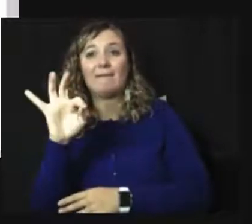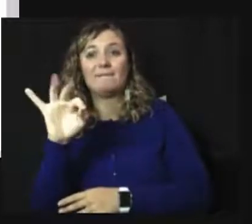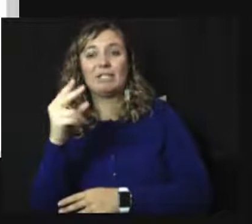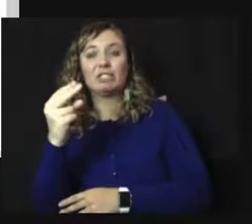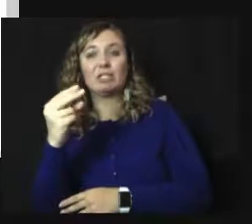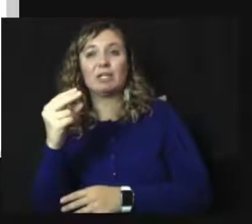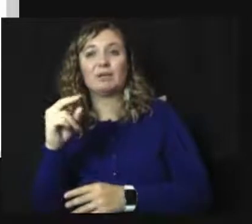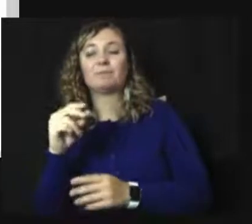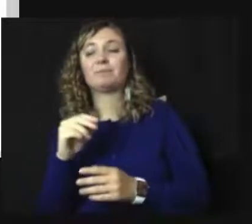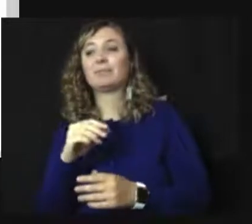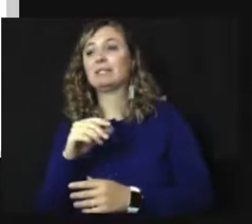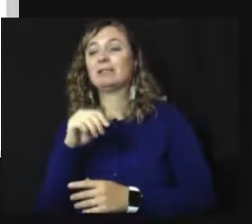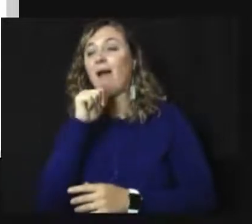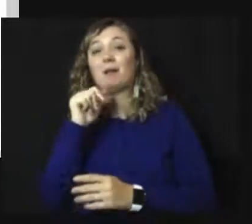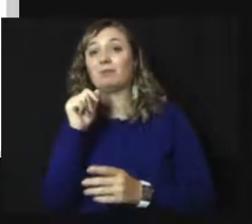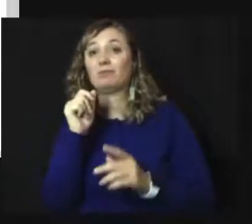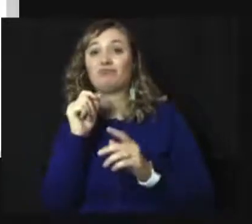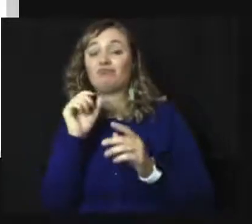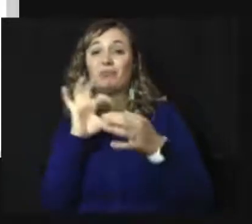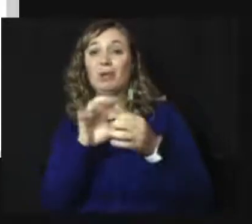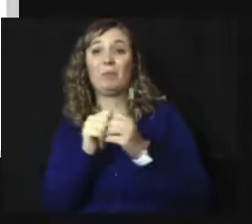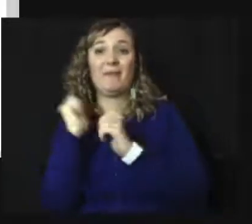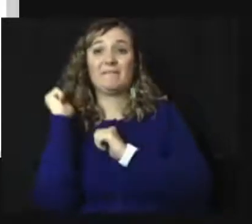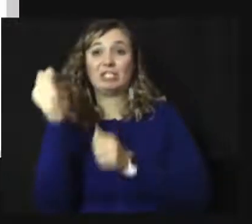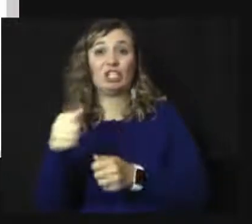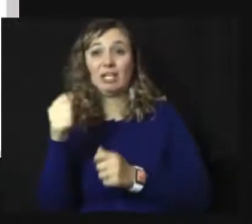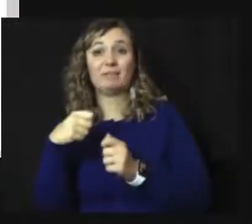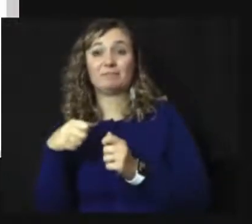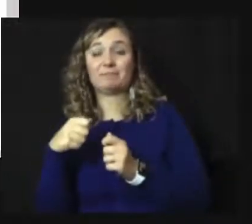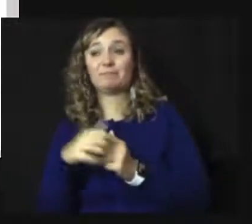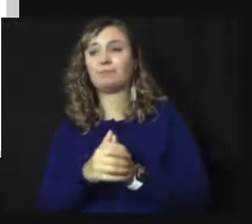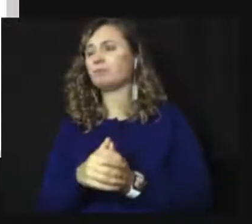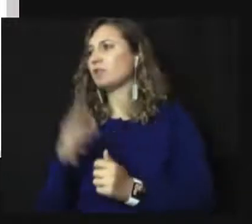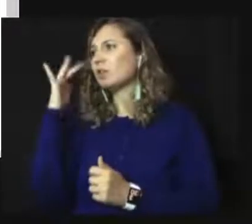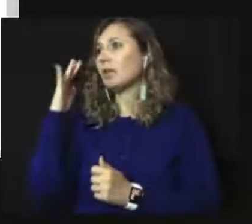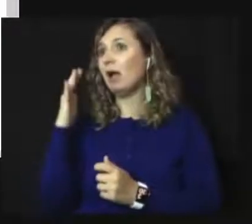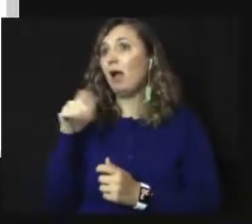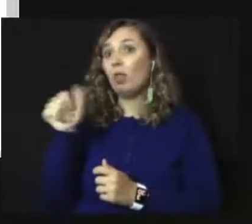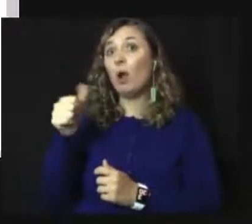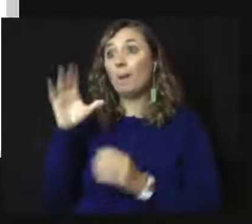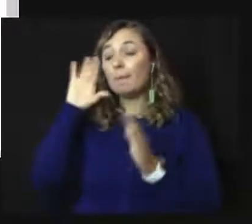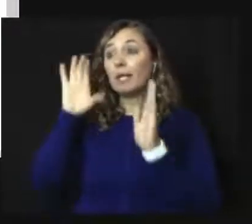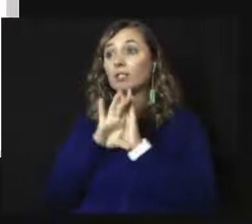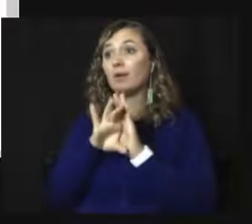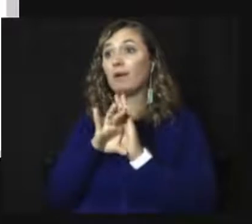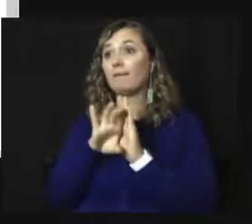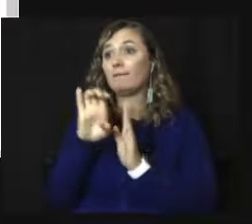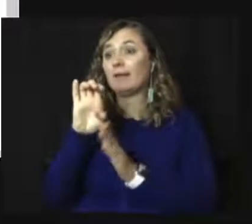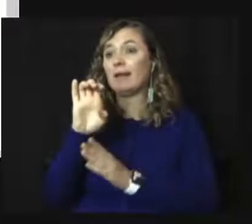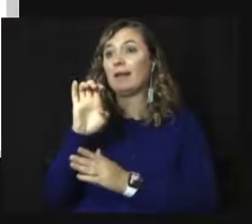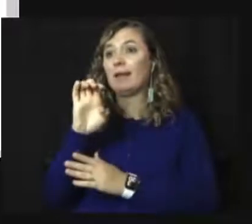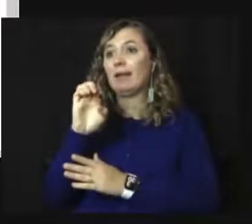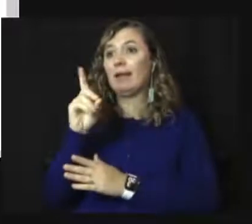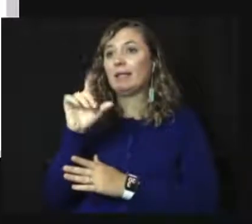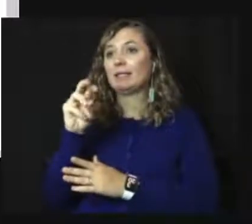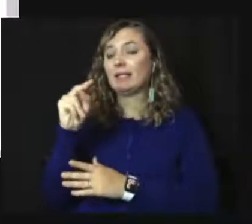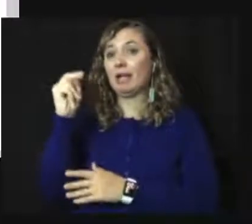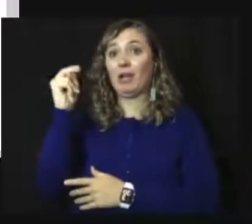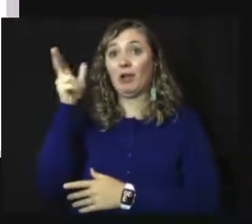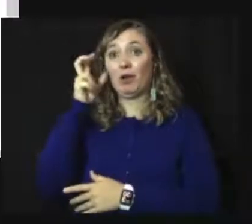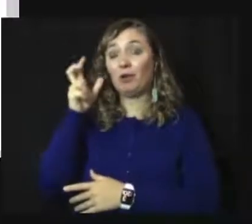Do you think we should take another picture with Edison? You know, I read online that girls love animals. Maybe like